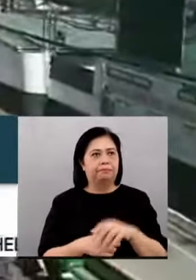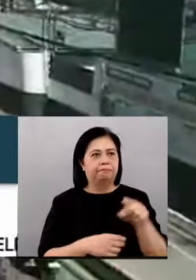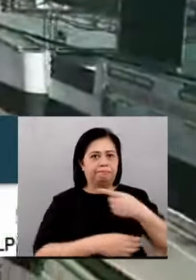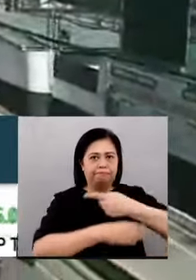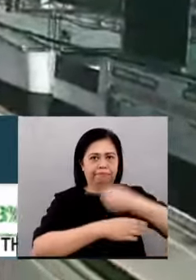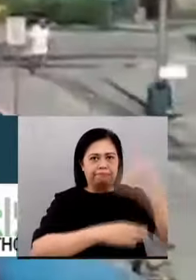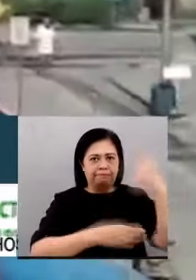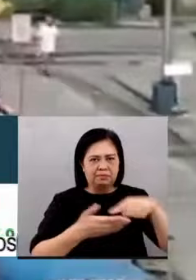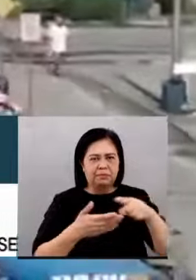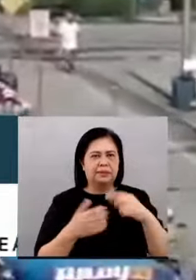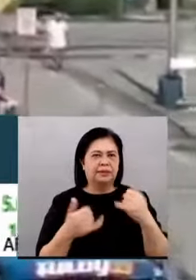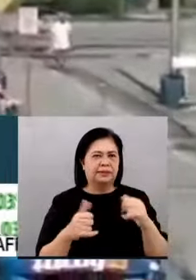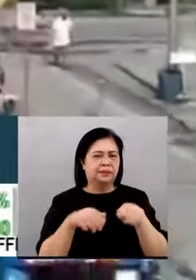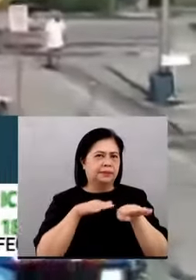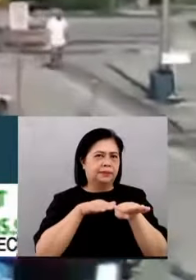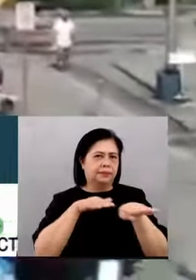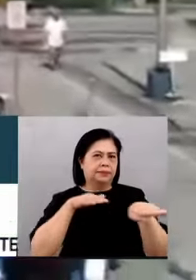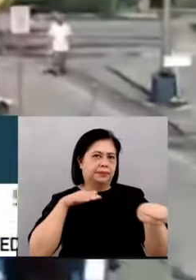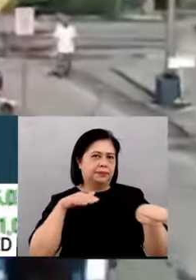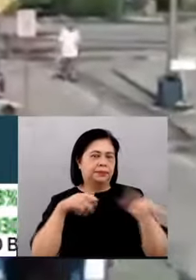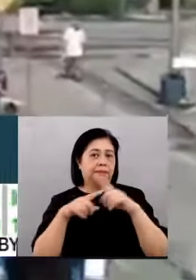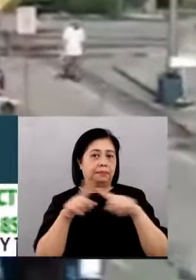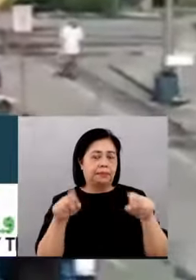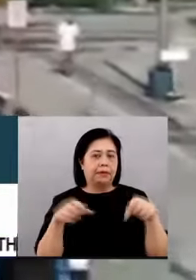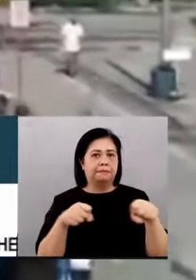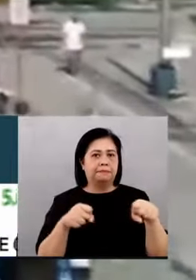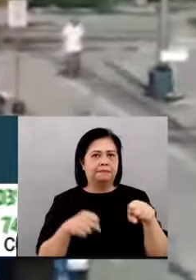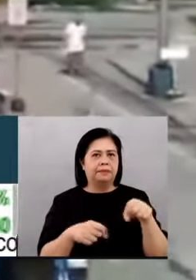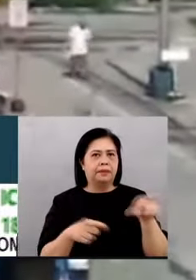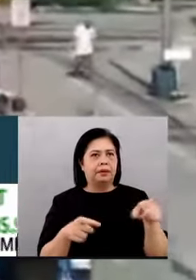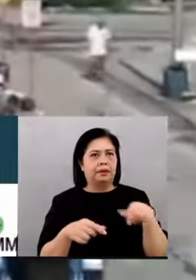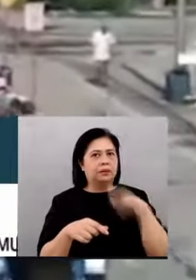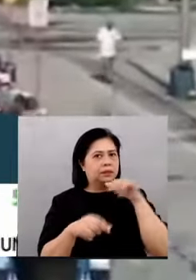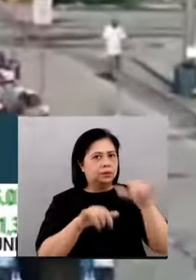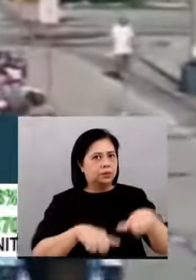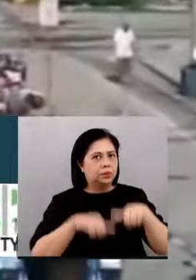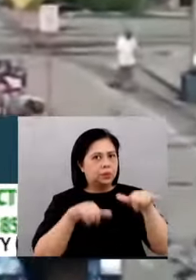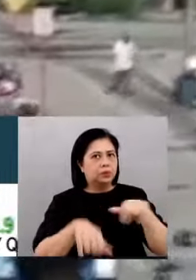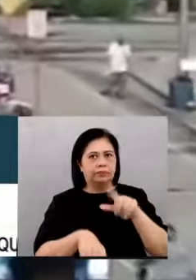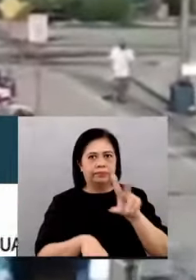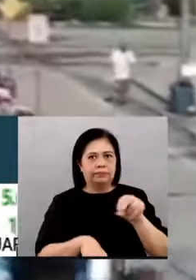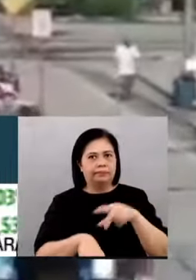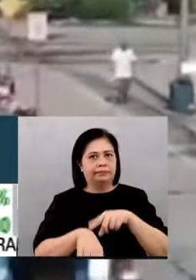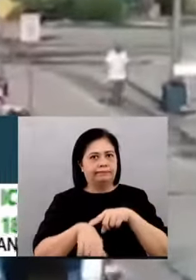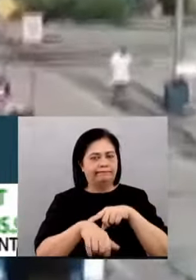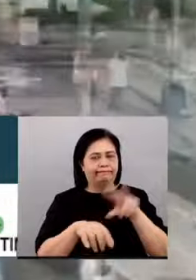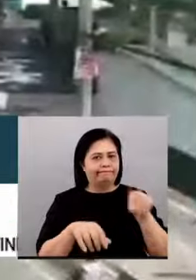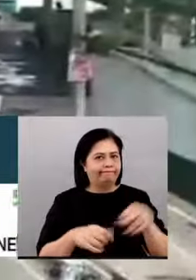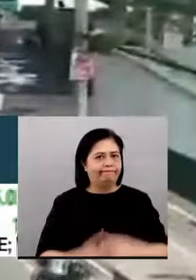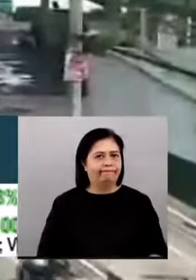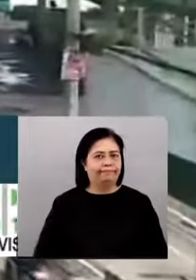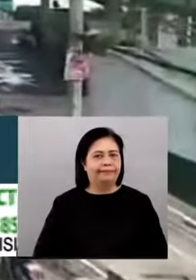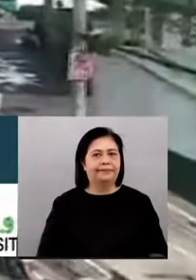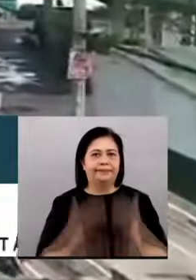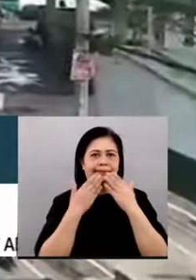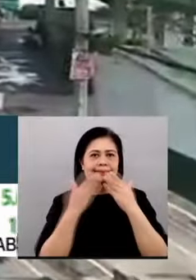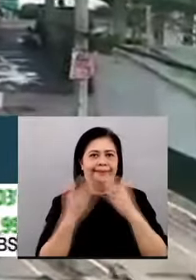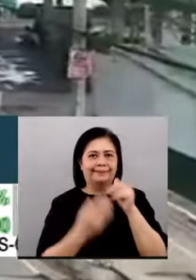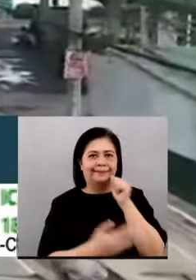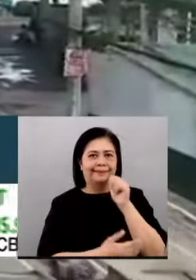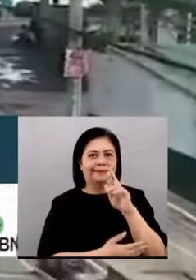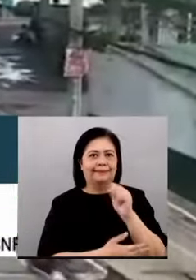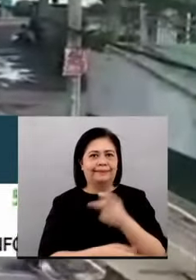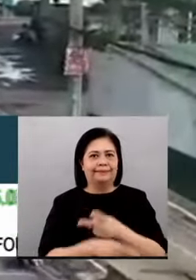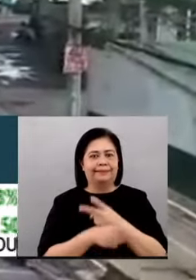causing traffic buildup, but motorists do not stay idle for a long time. Carmina. Thanks a lot, Ara. Take care and you